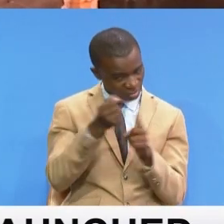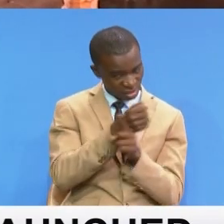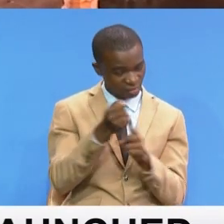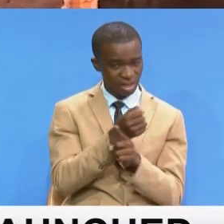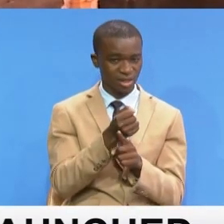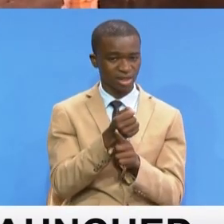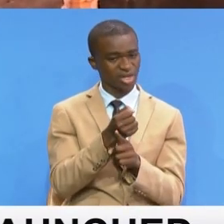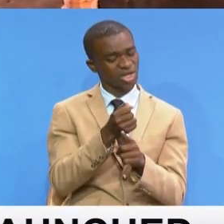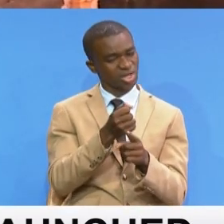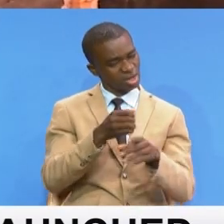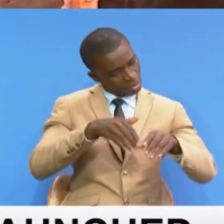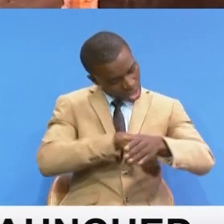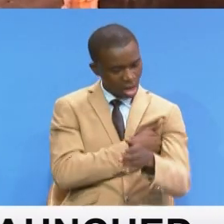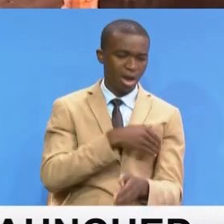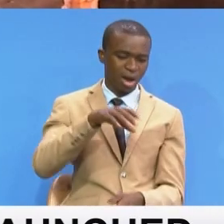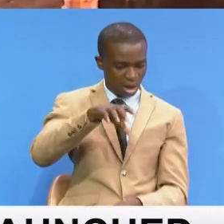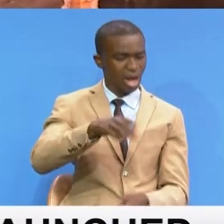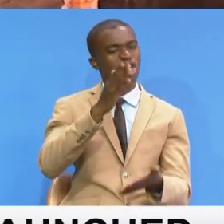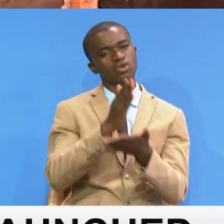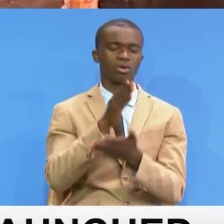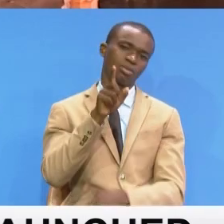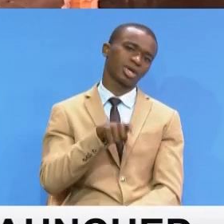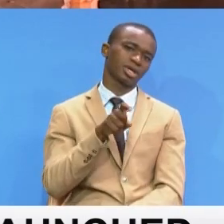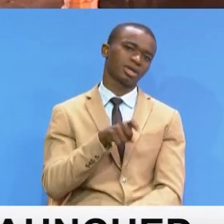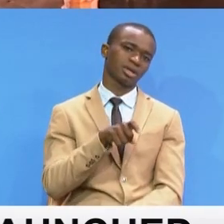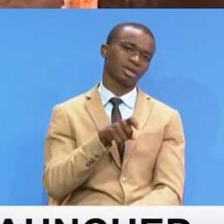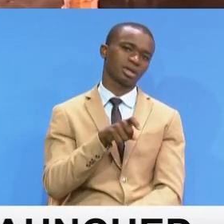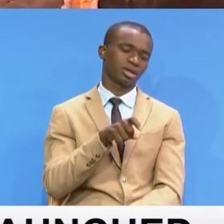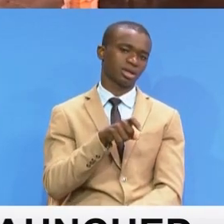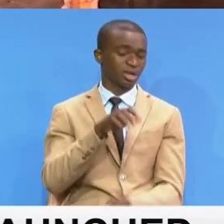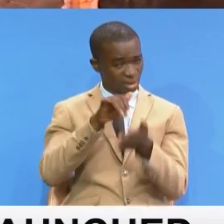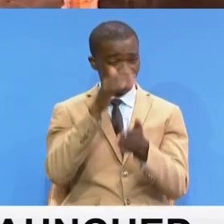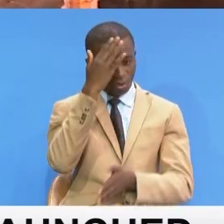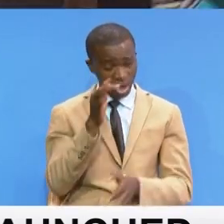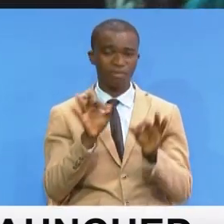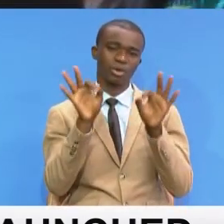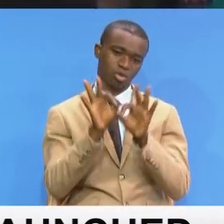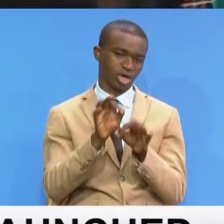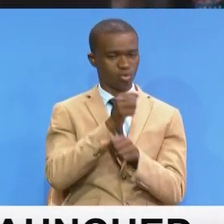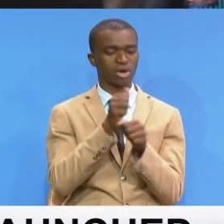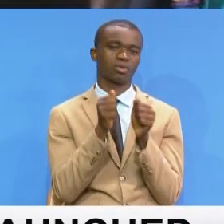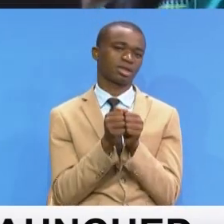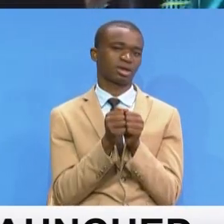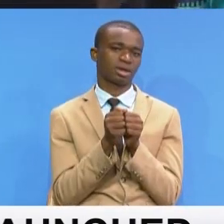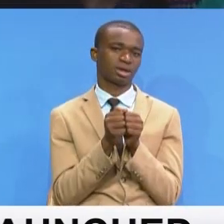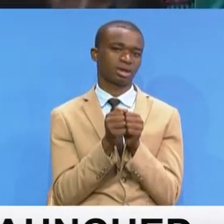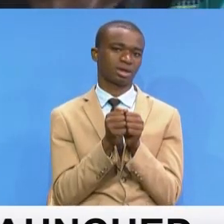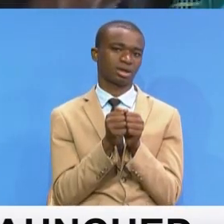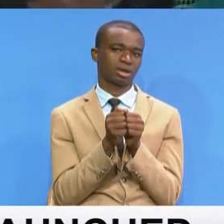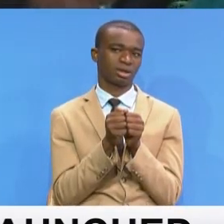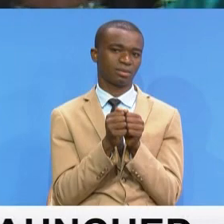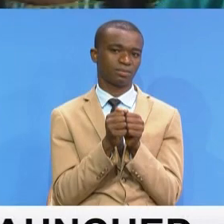We know I've been following you, that you are one of the pioneers in this area, in your